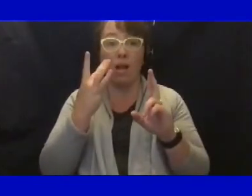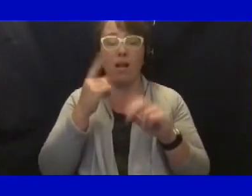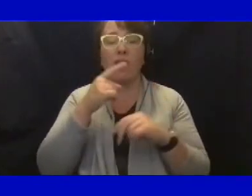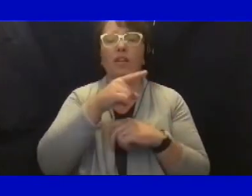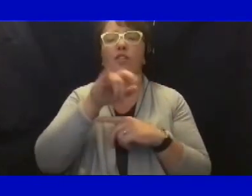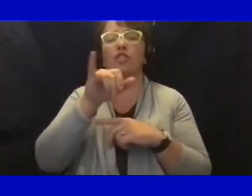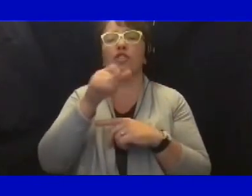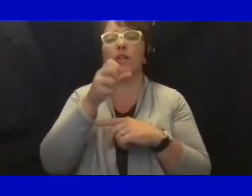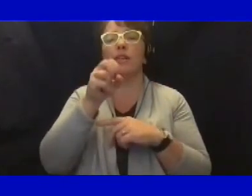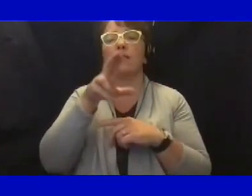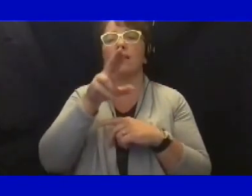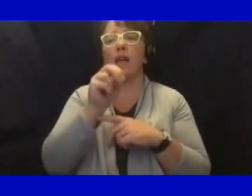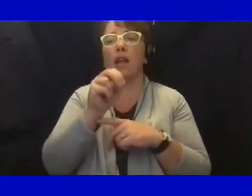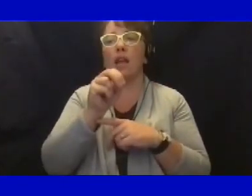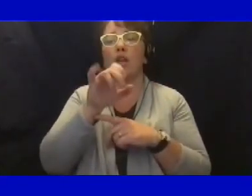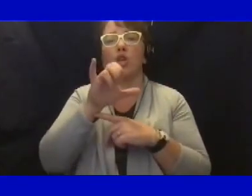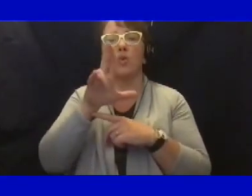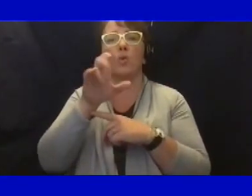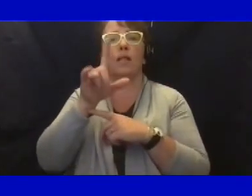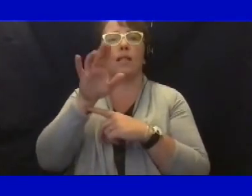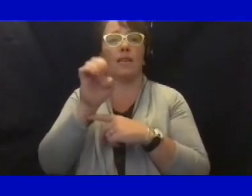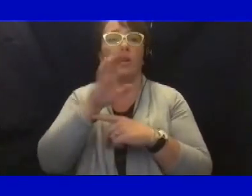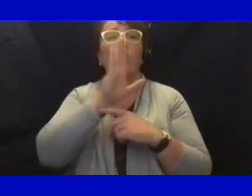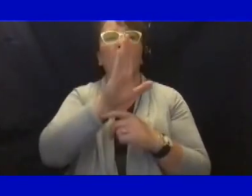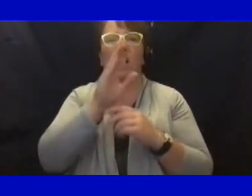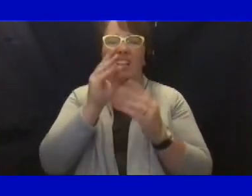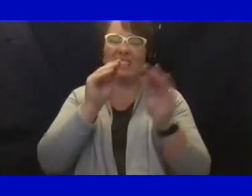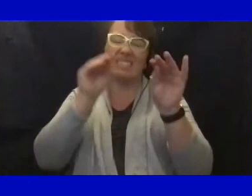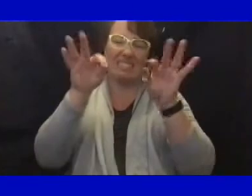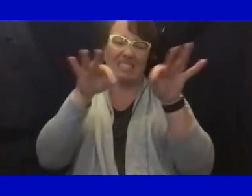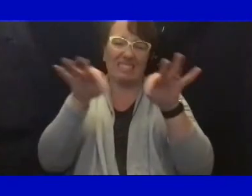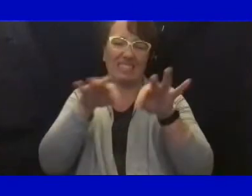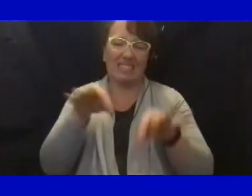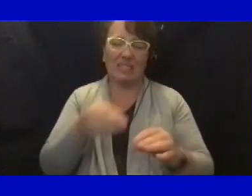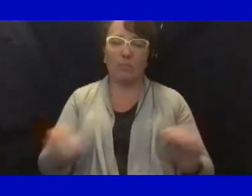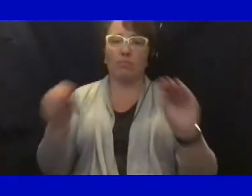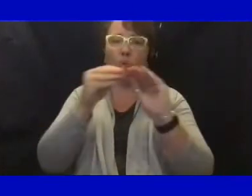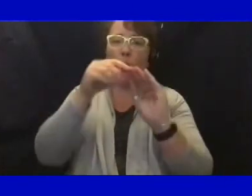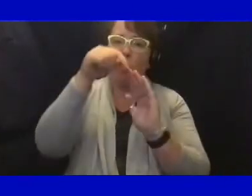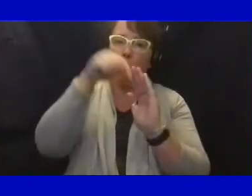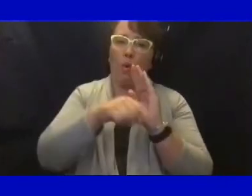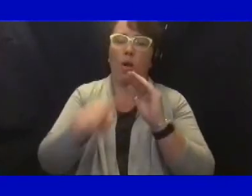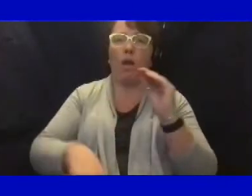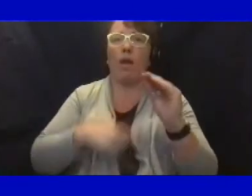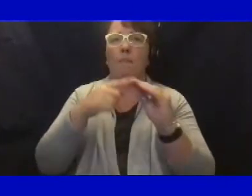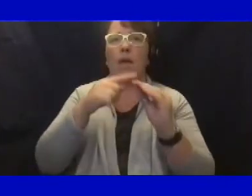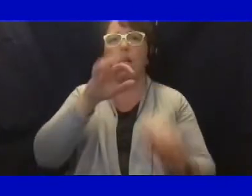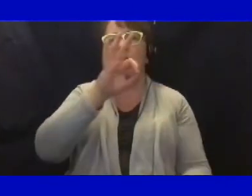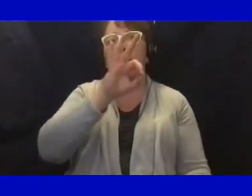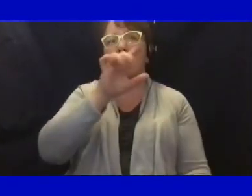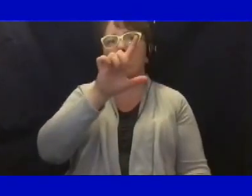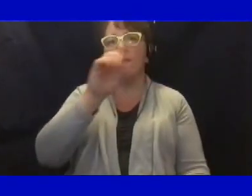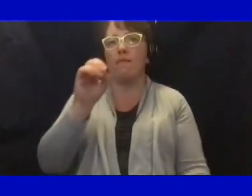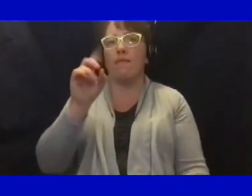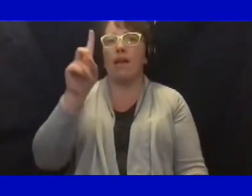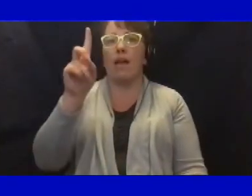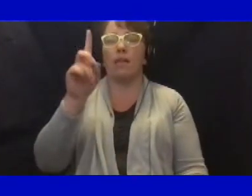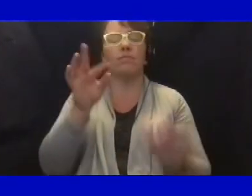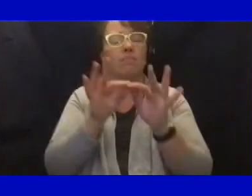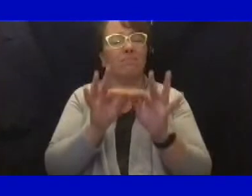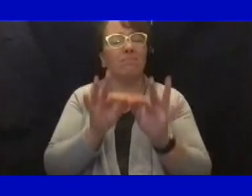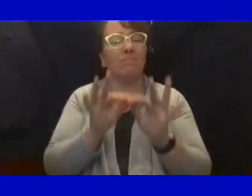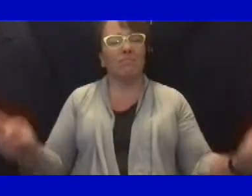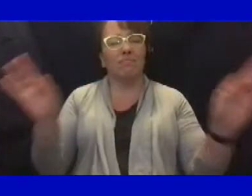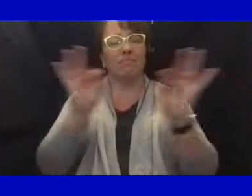Flood. He will fill you in on all the details. I cannot express how important it is that you listen,